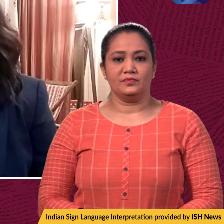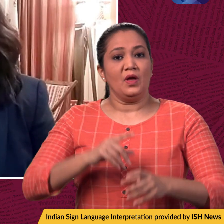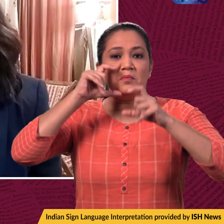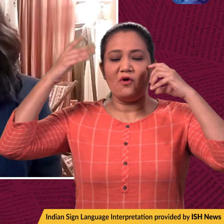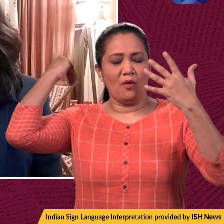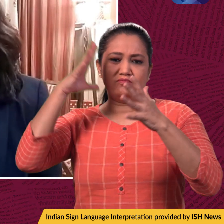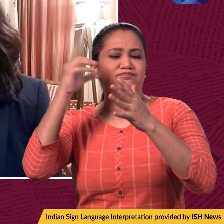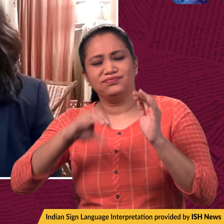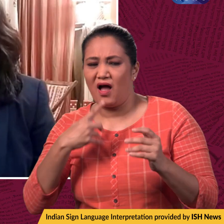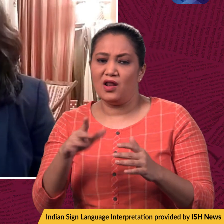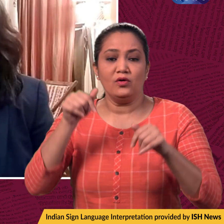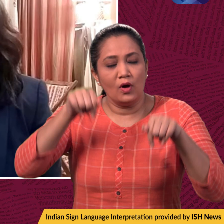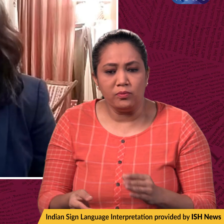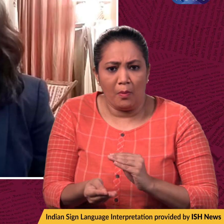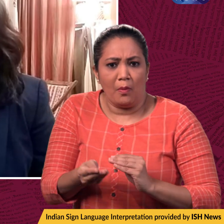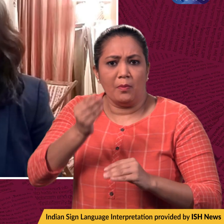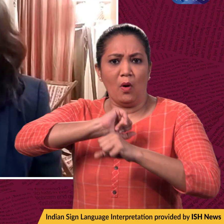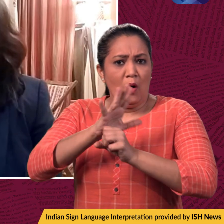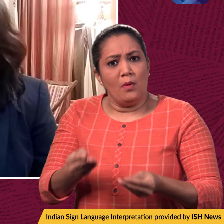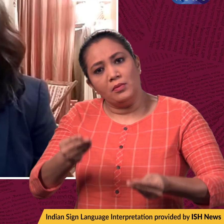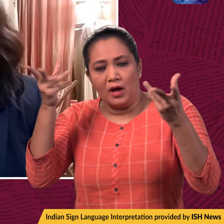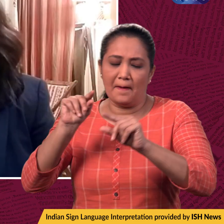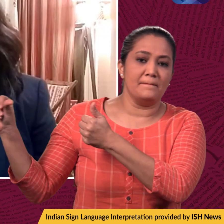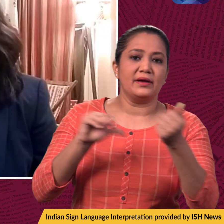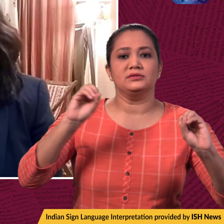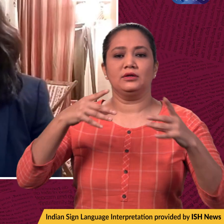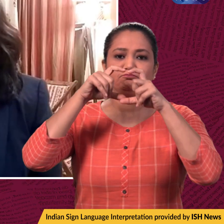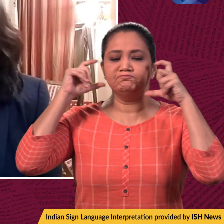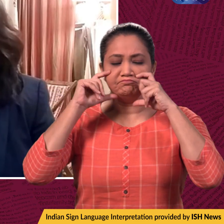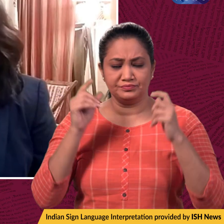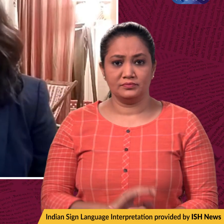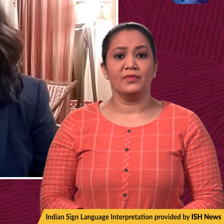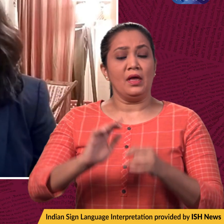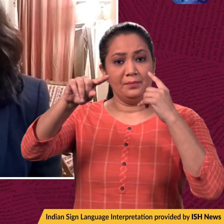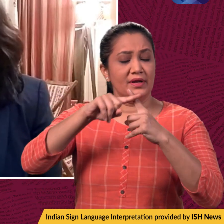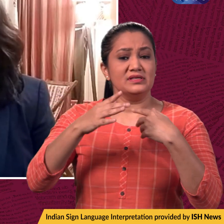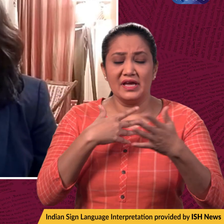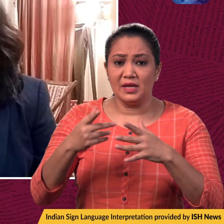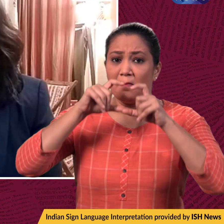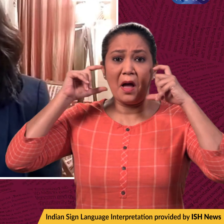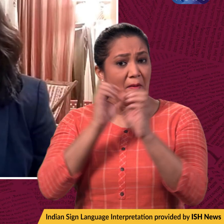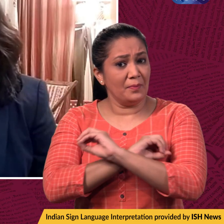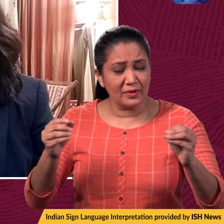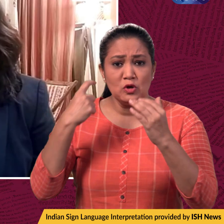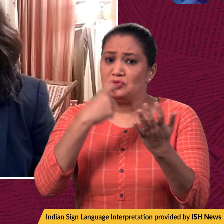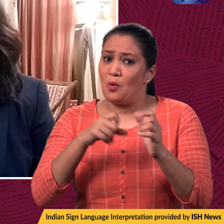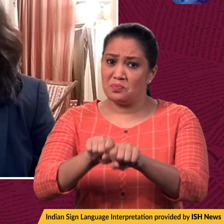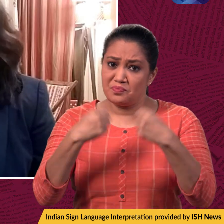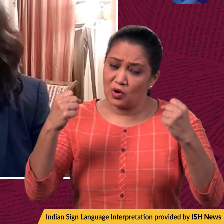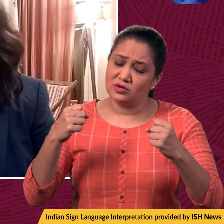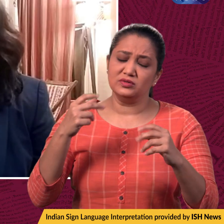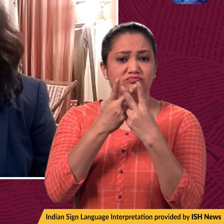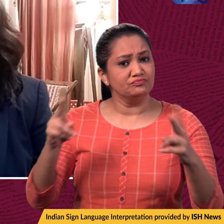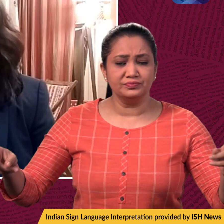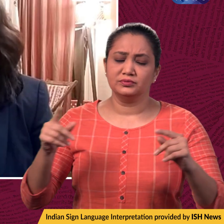reintroduced the mask mandate as there's been a surge in COVID cases. It's also announced that any violation would be punishable under